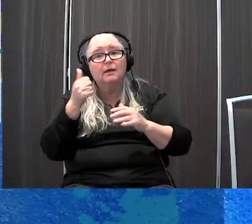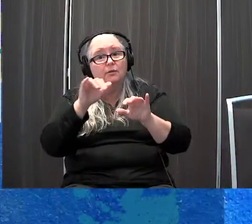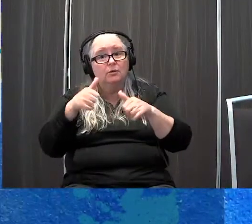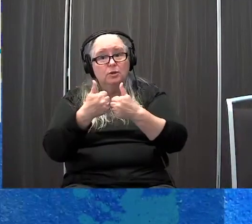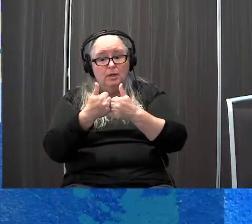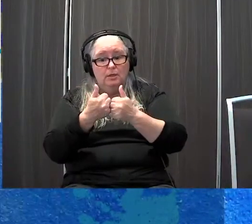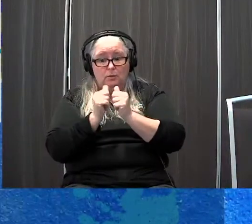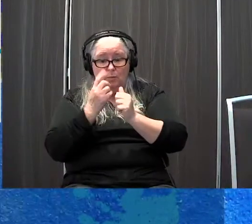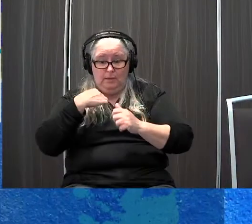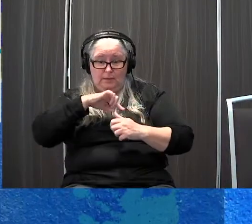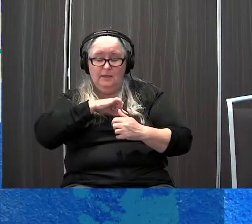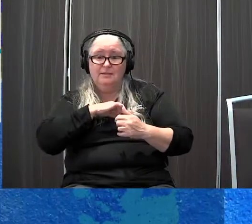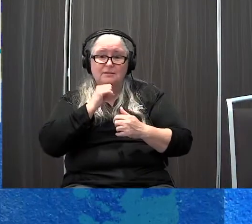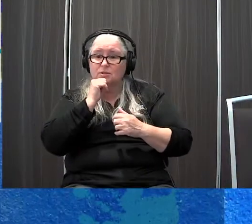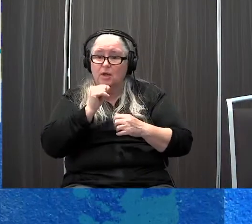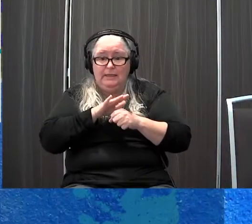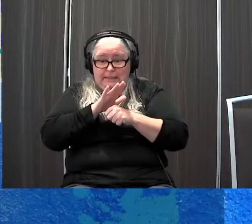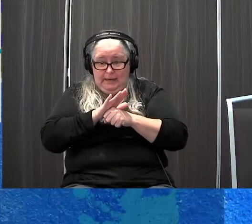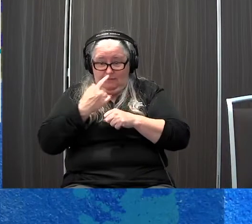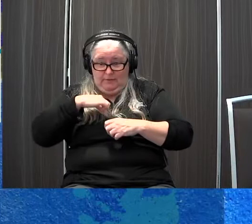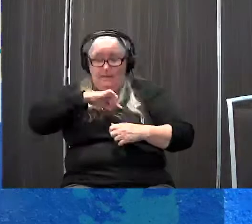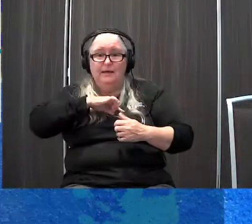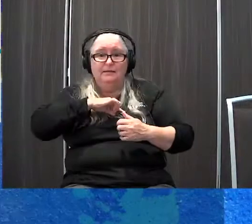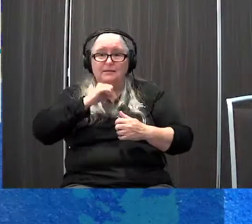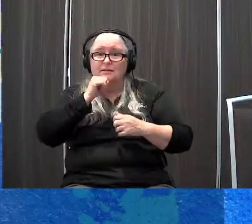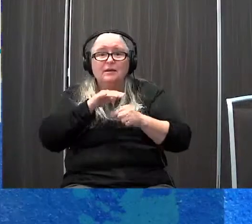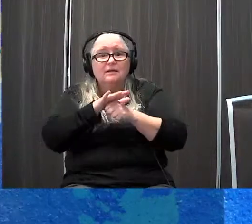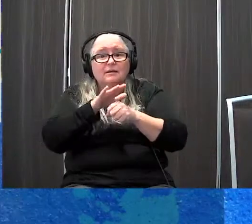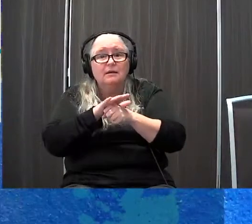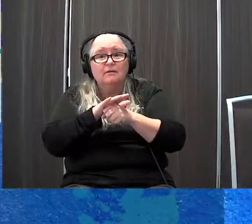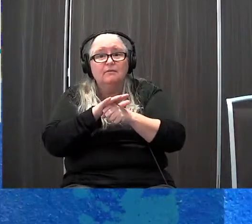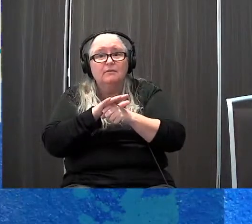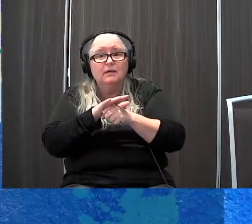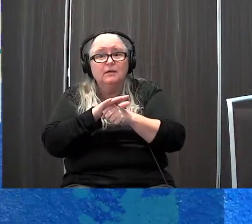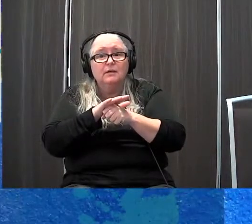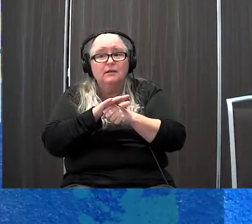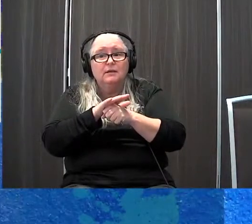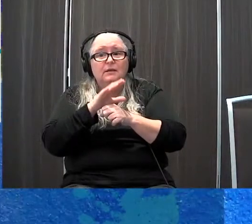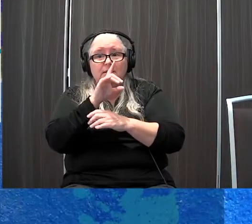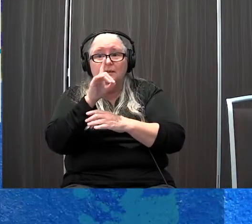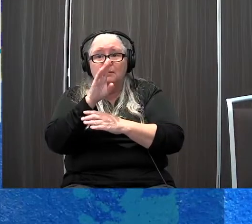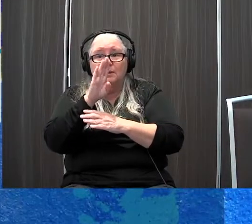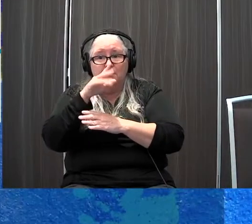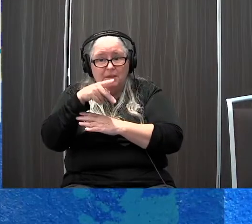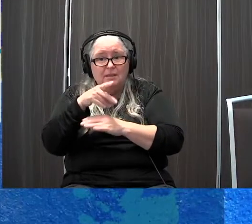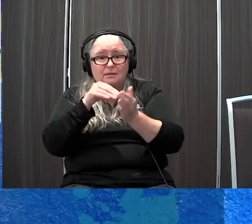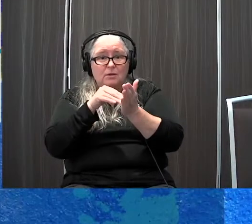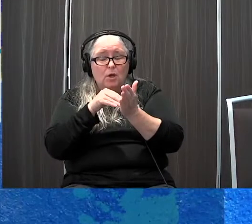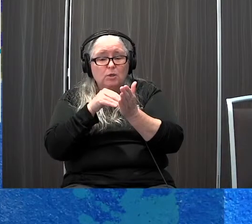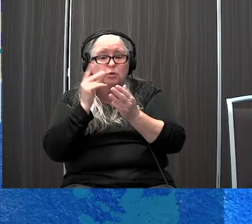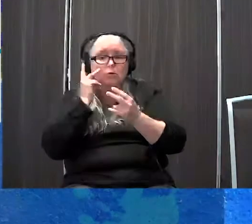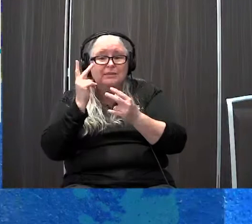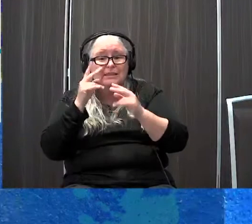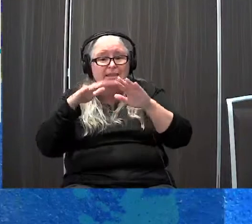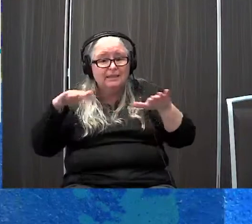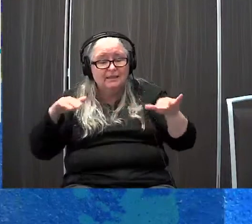really aren't enough of us. So there's not really enough developmental pediatricians to see all kids with developmental